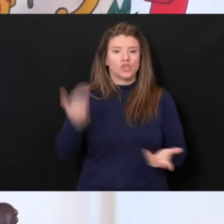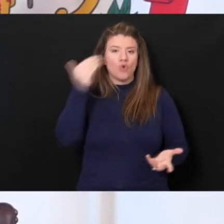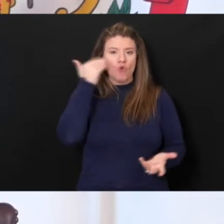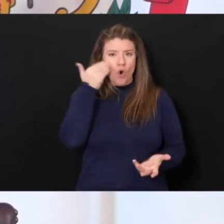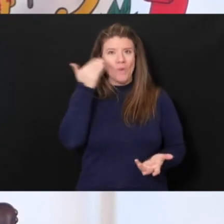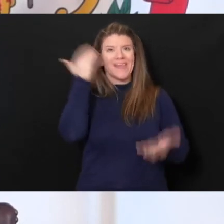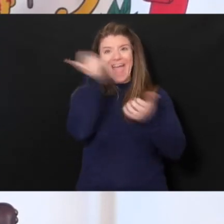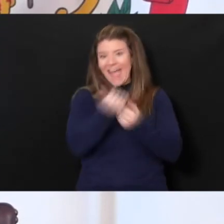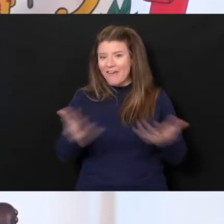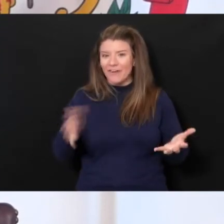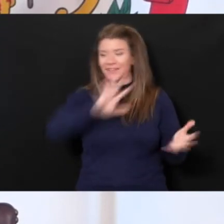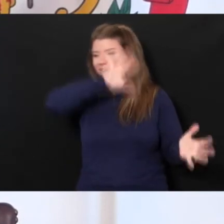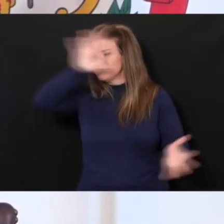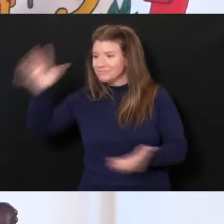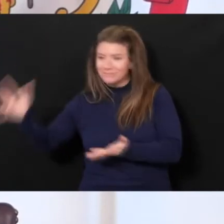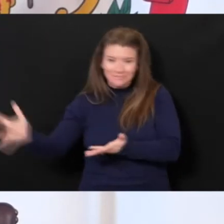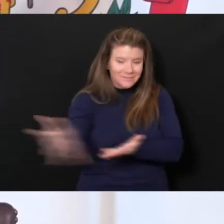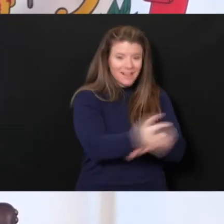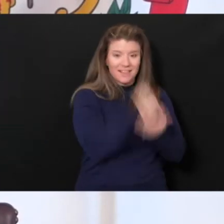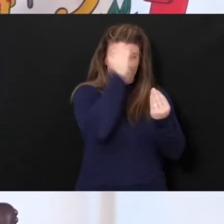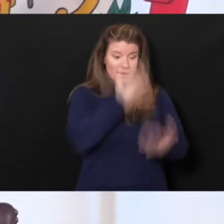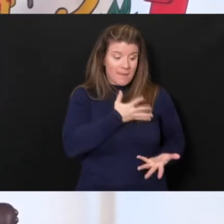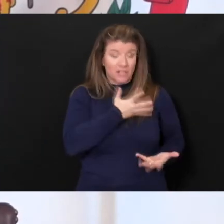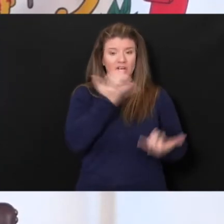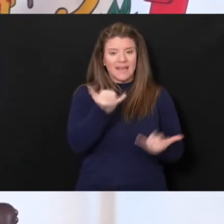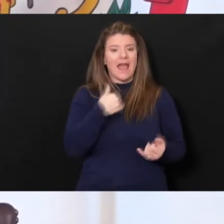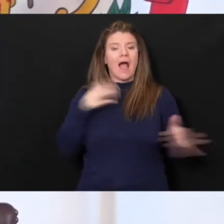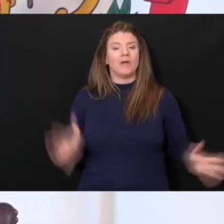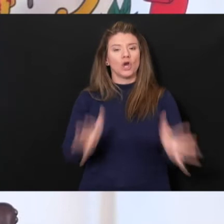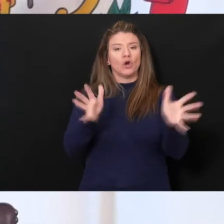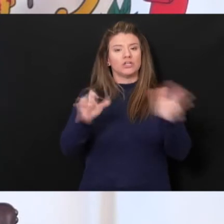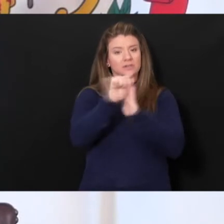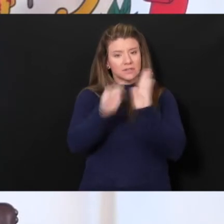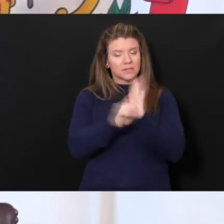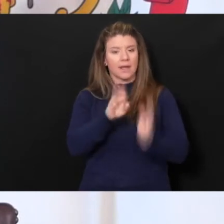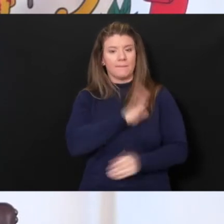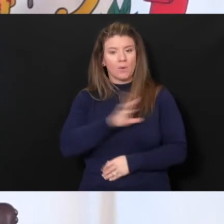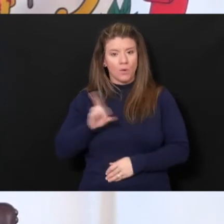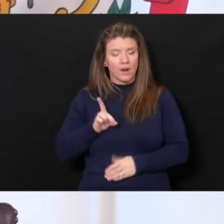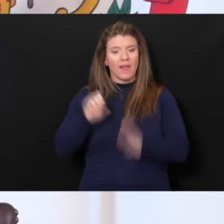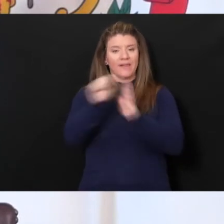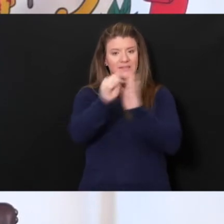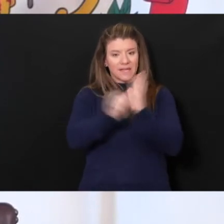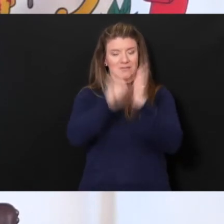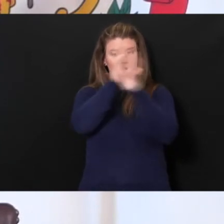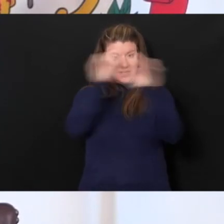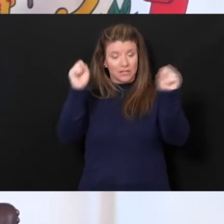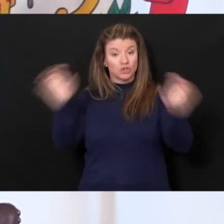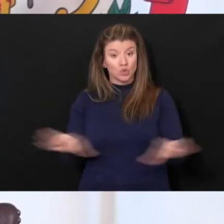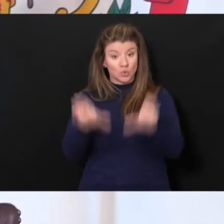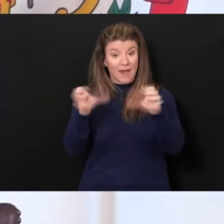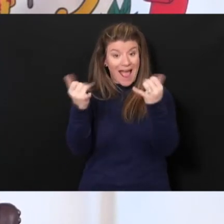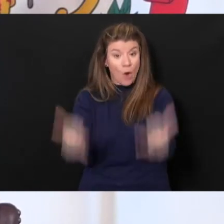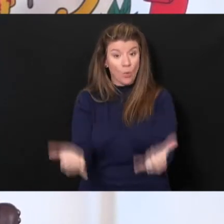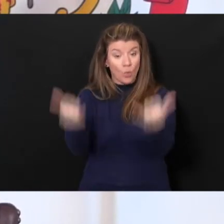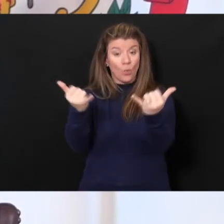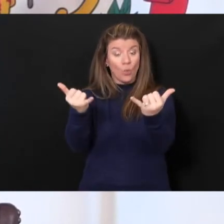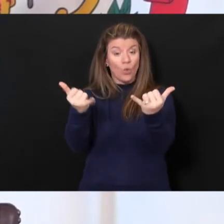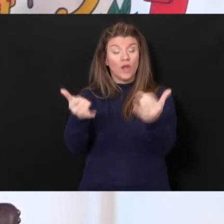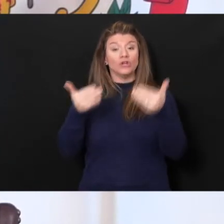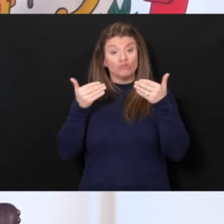that, again, what I am urging our state board and our state superintendent to do is to